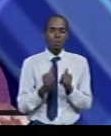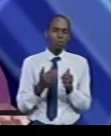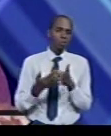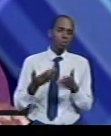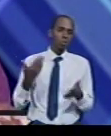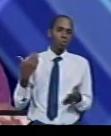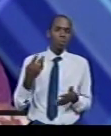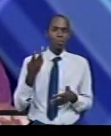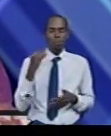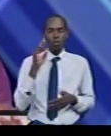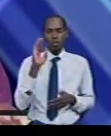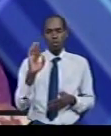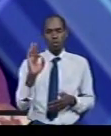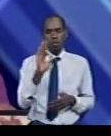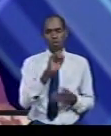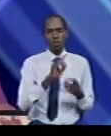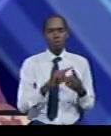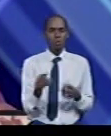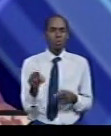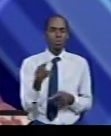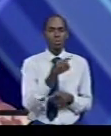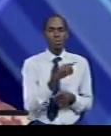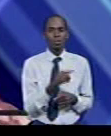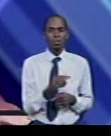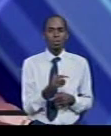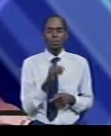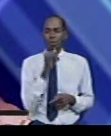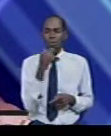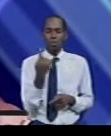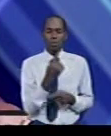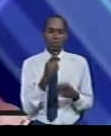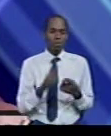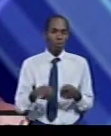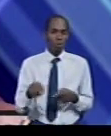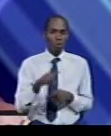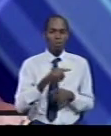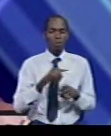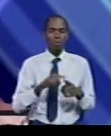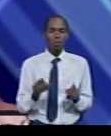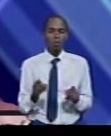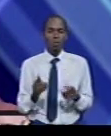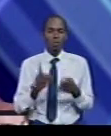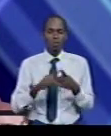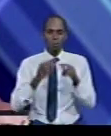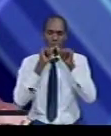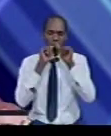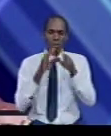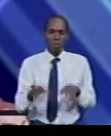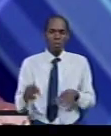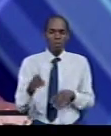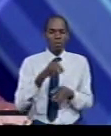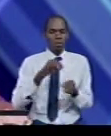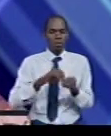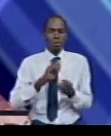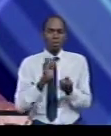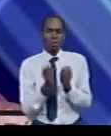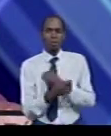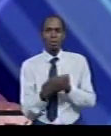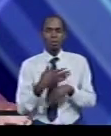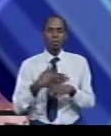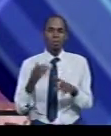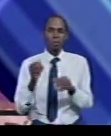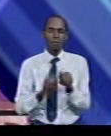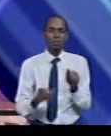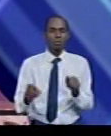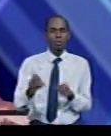preached unto you, not only preached unto them, but to bless you in turning away every one of